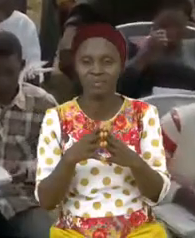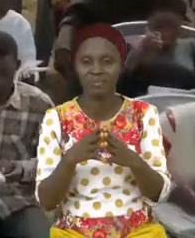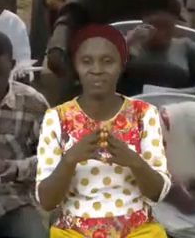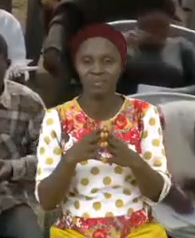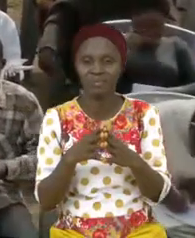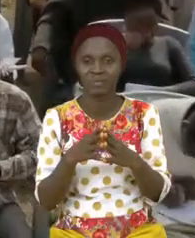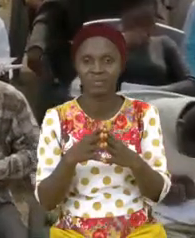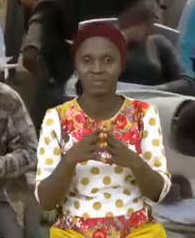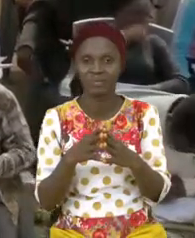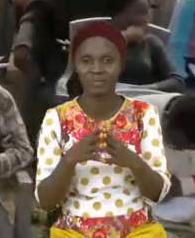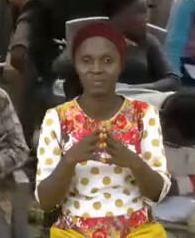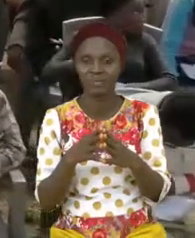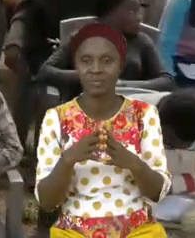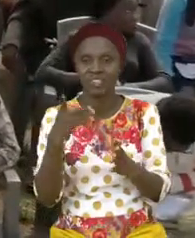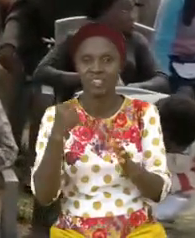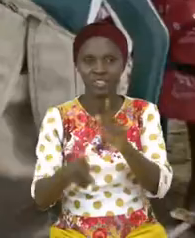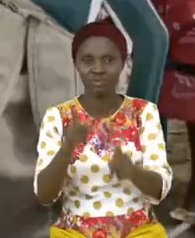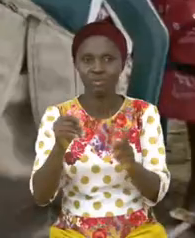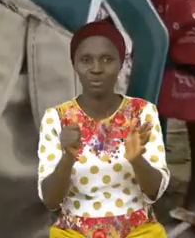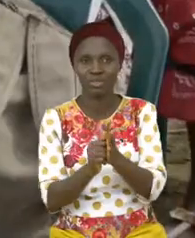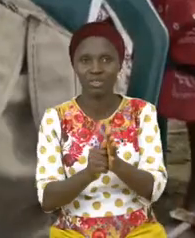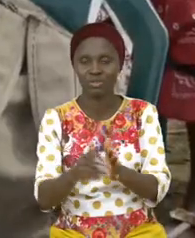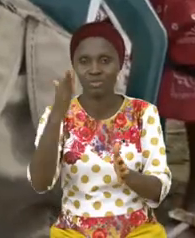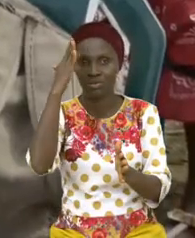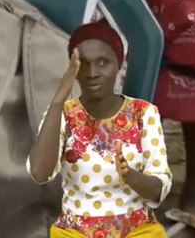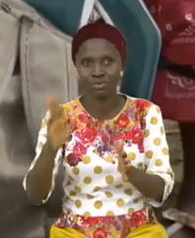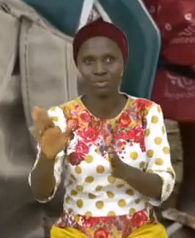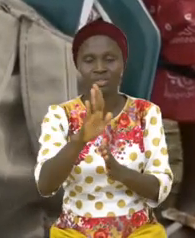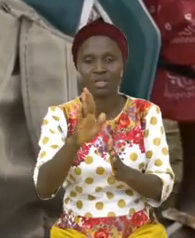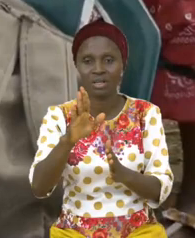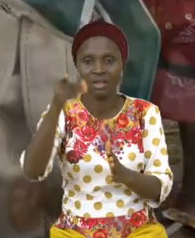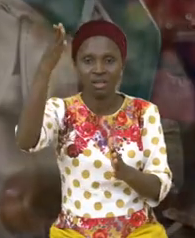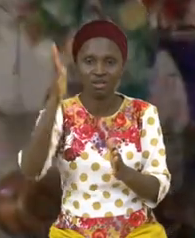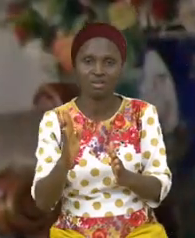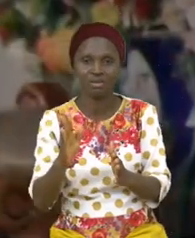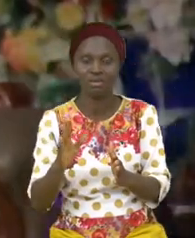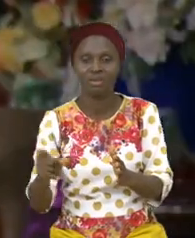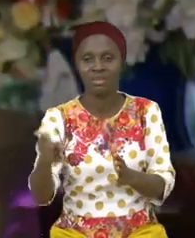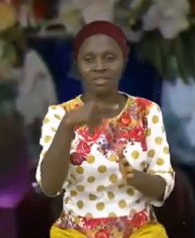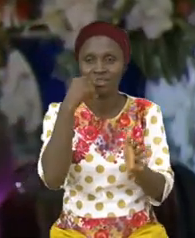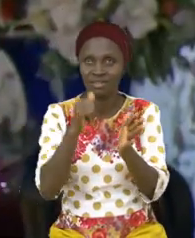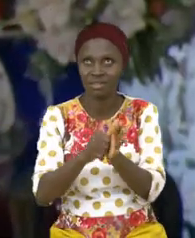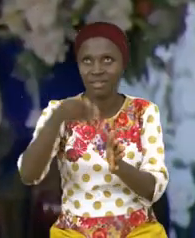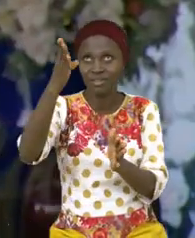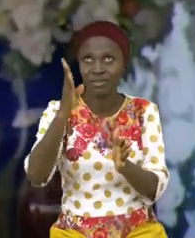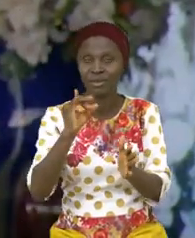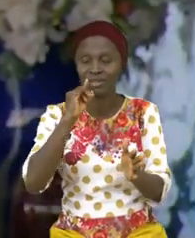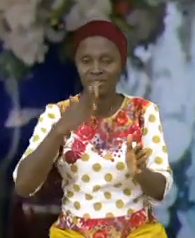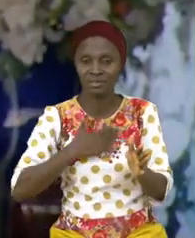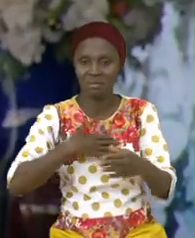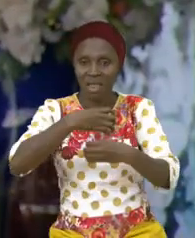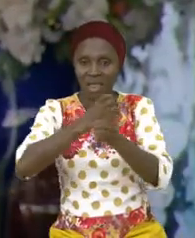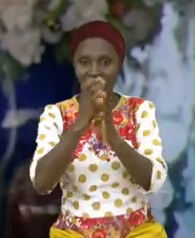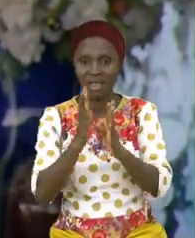The people that do know their God, and they say, God is my God. God is my maker.